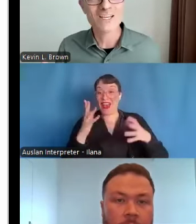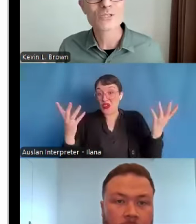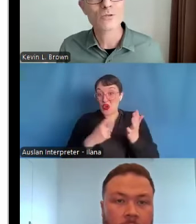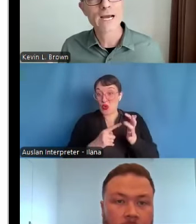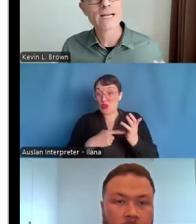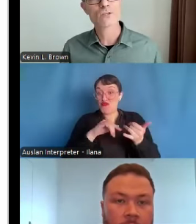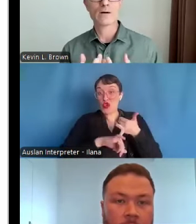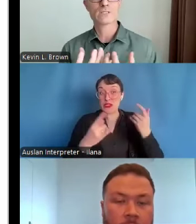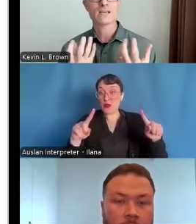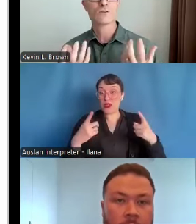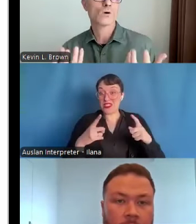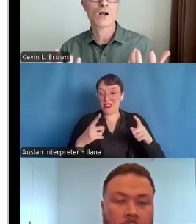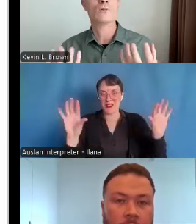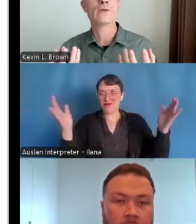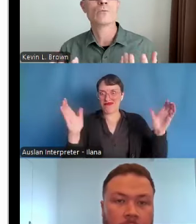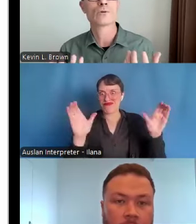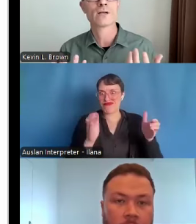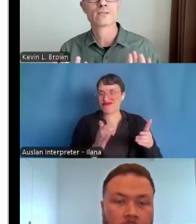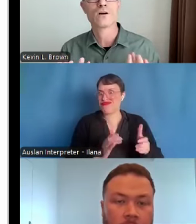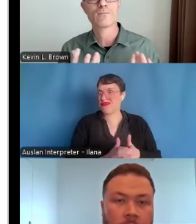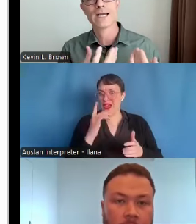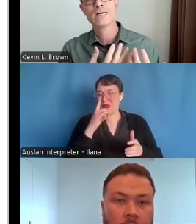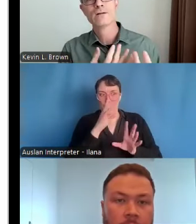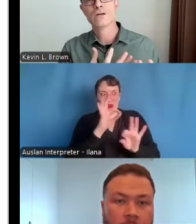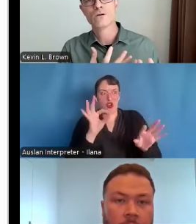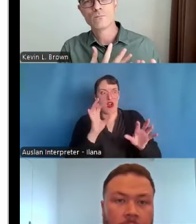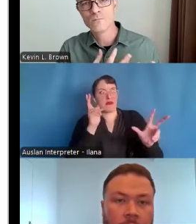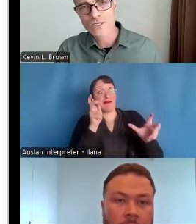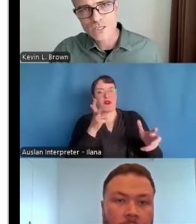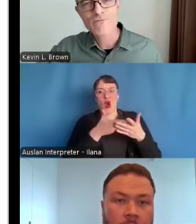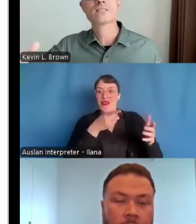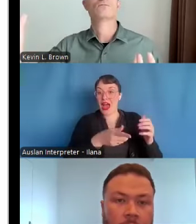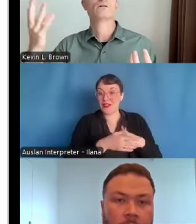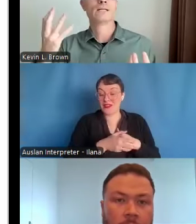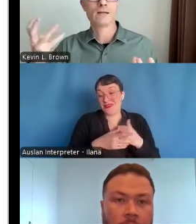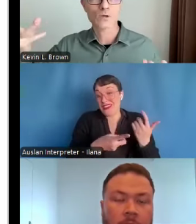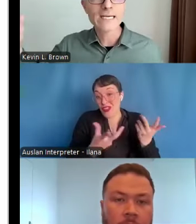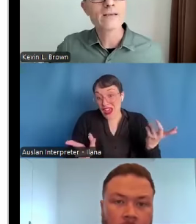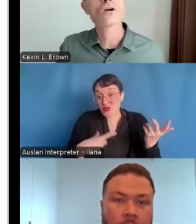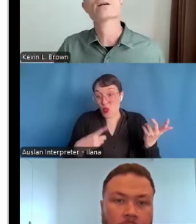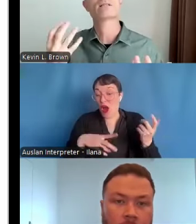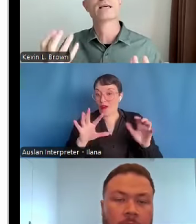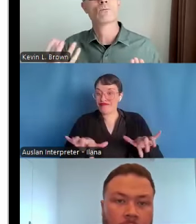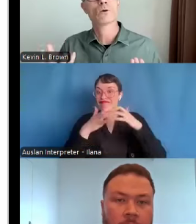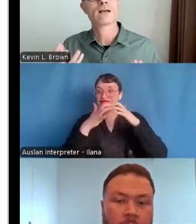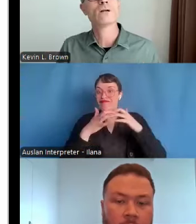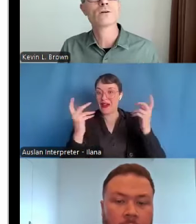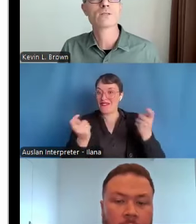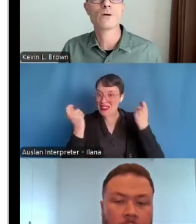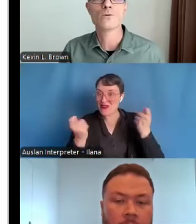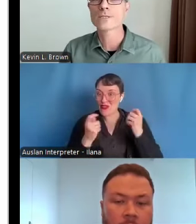like they used to, right? And so that was a core problem that we were trying to solve by launching the festival and bringing these artists that were